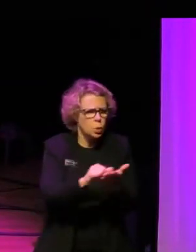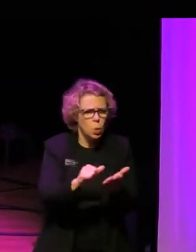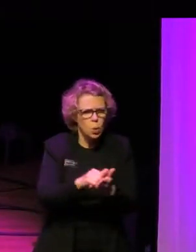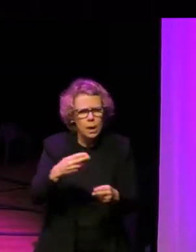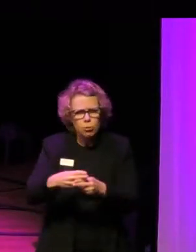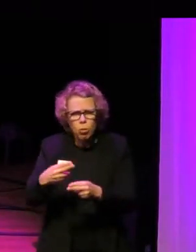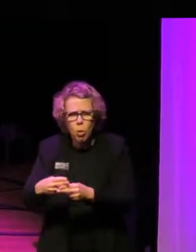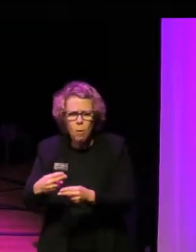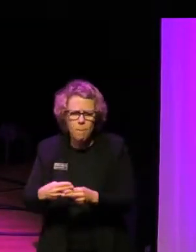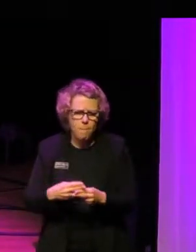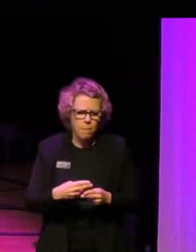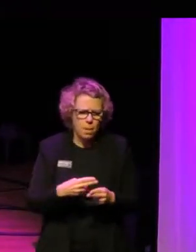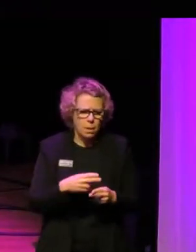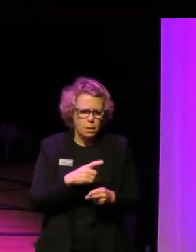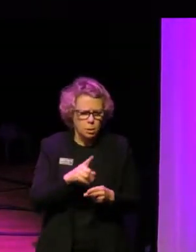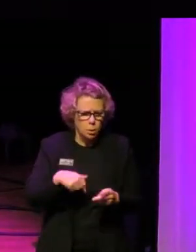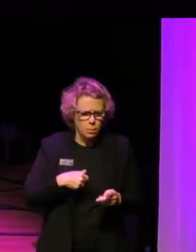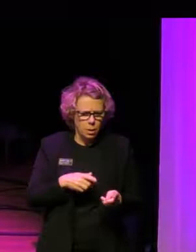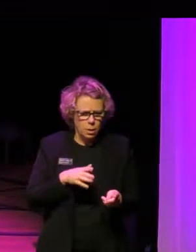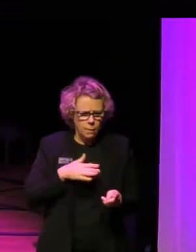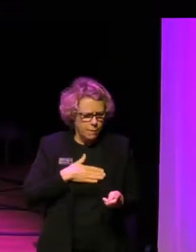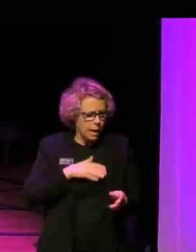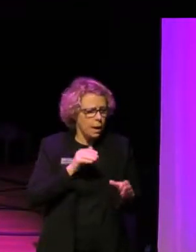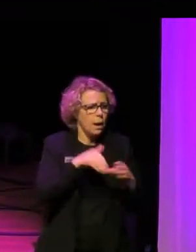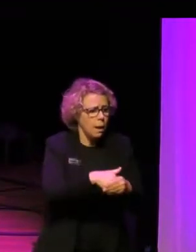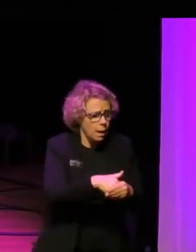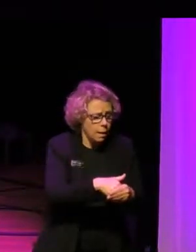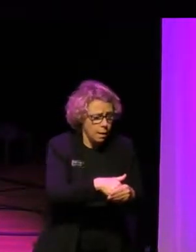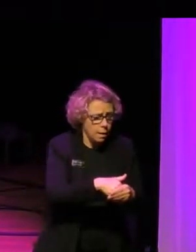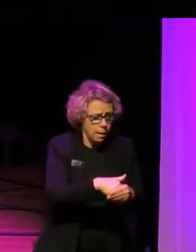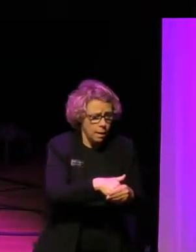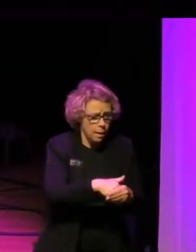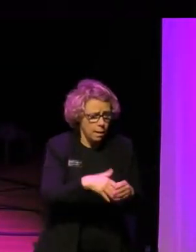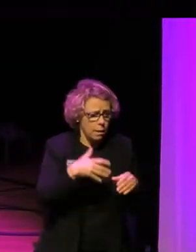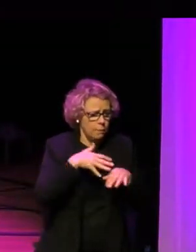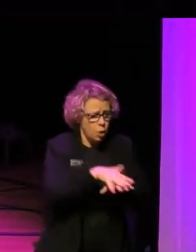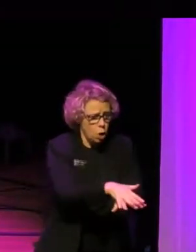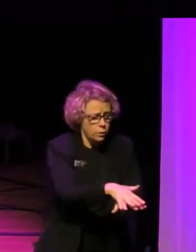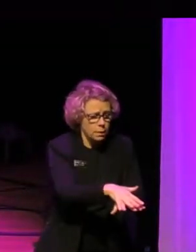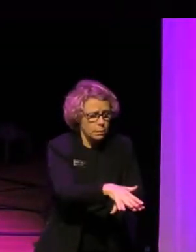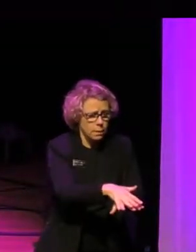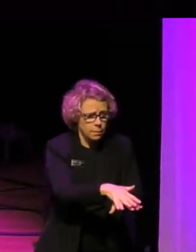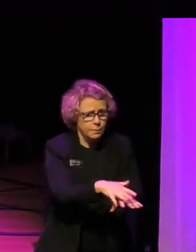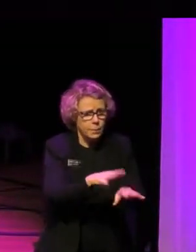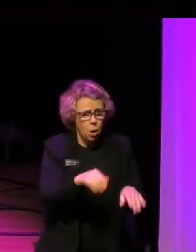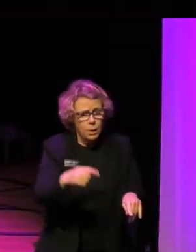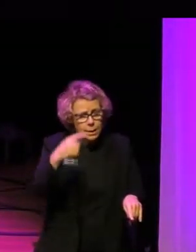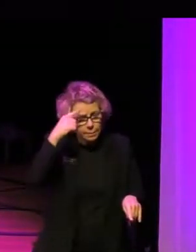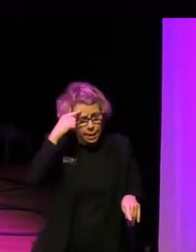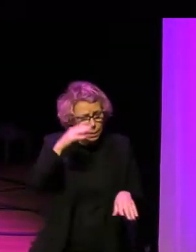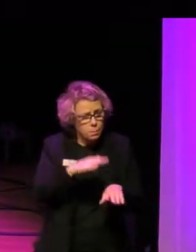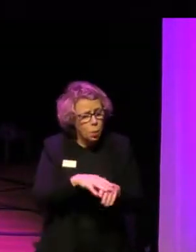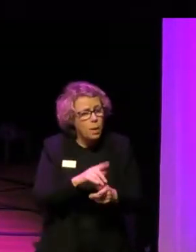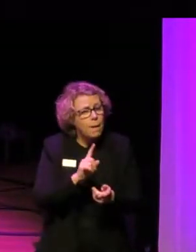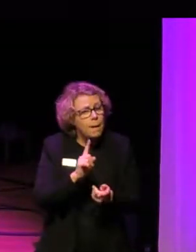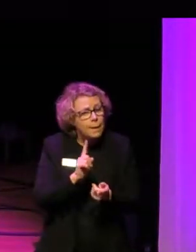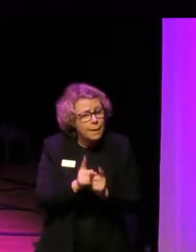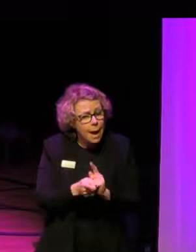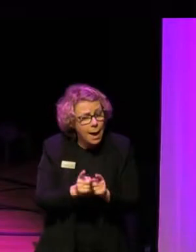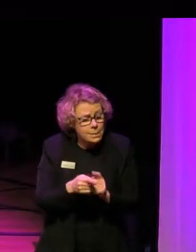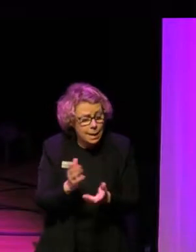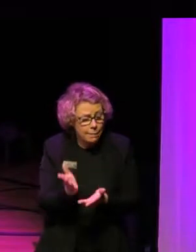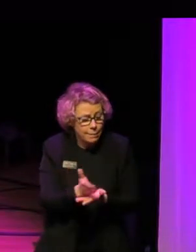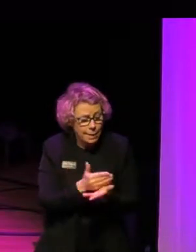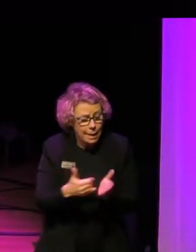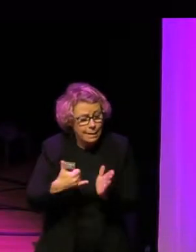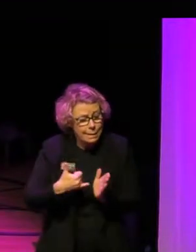Rome, who joined that struggle? Have you ever thought that perhaps part